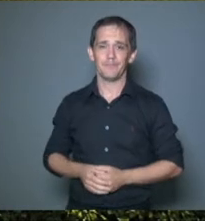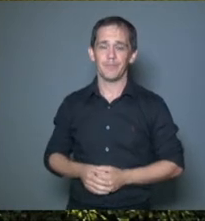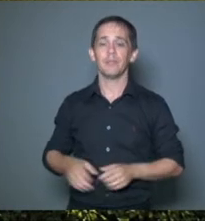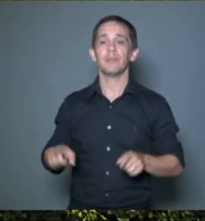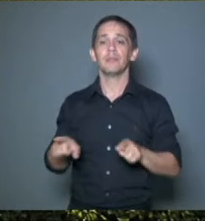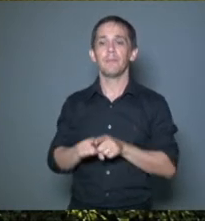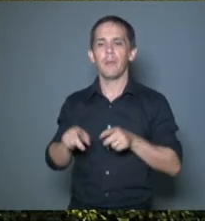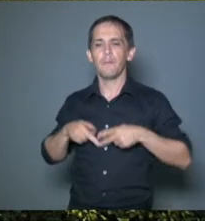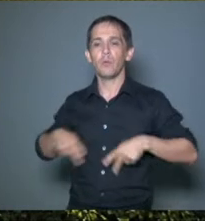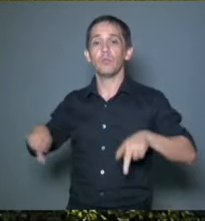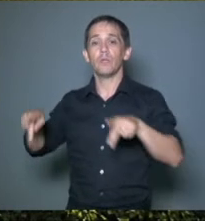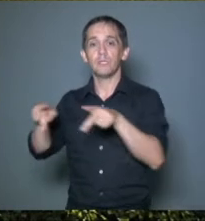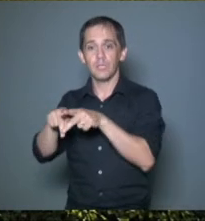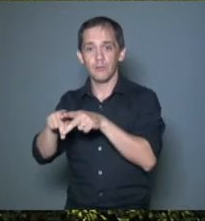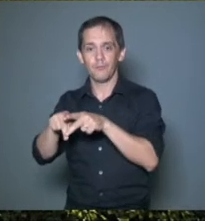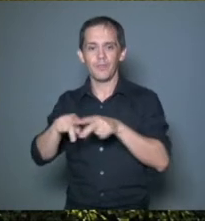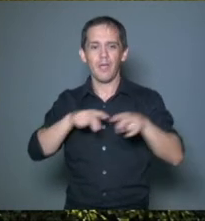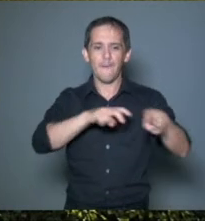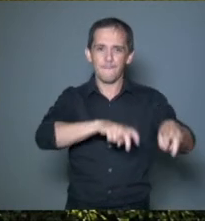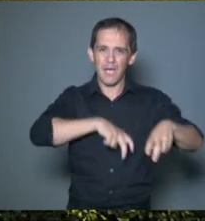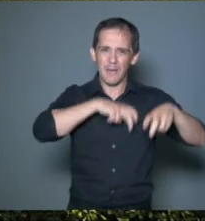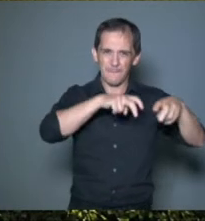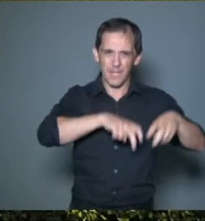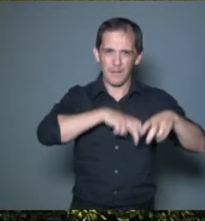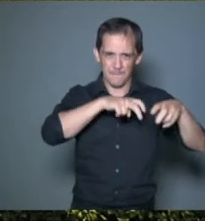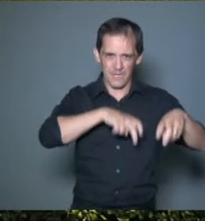to urban areas. Four